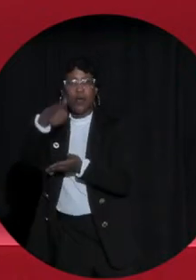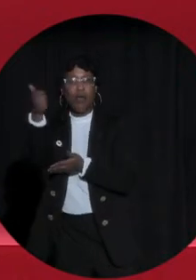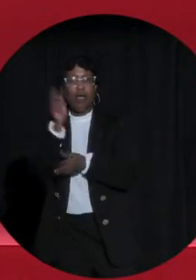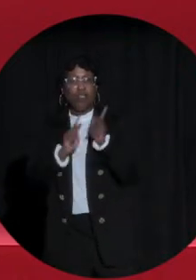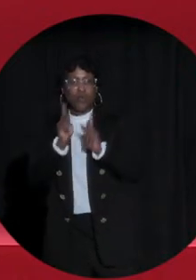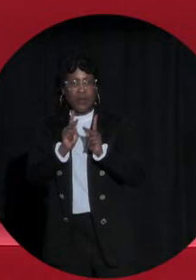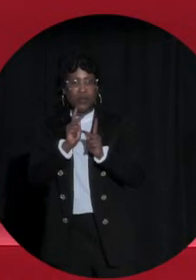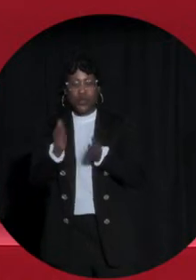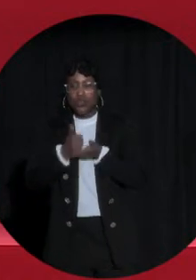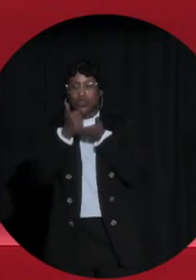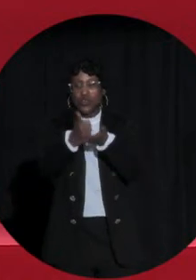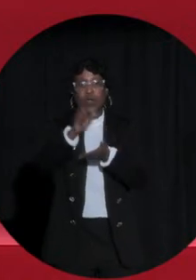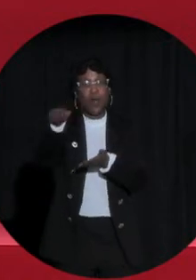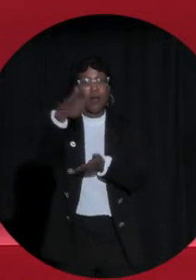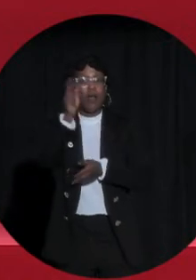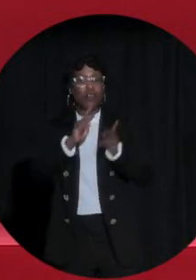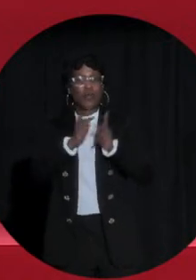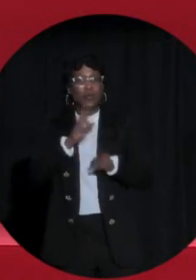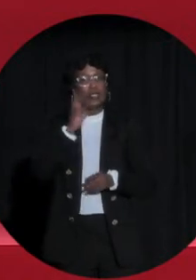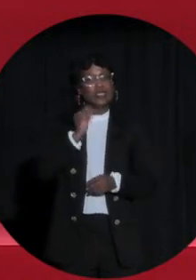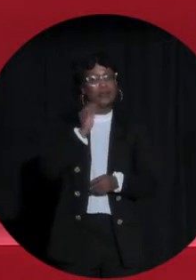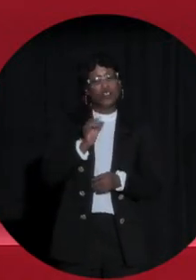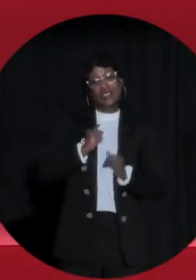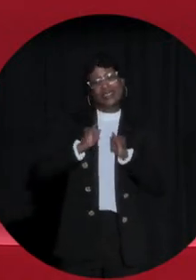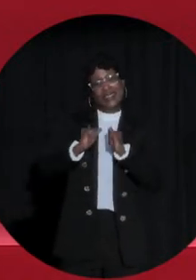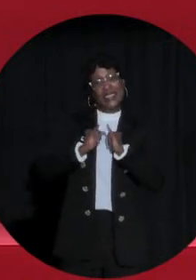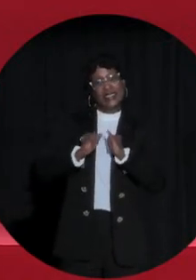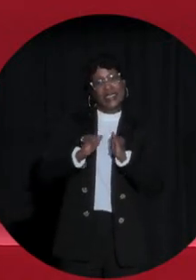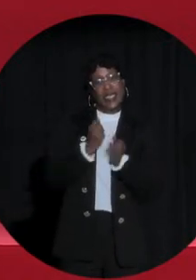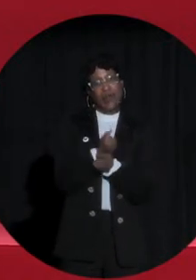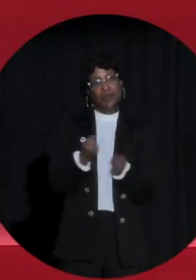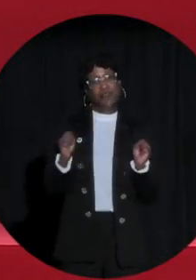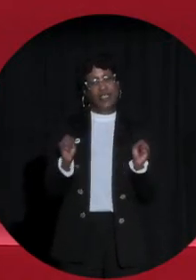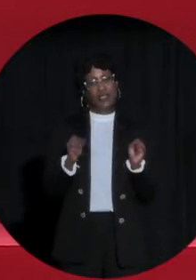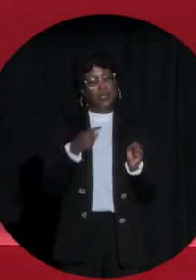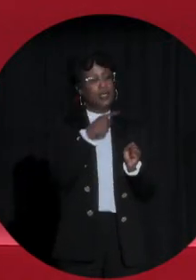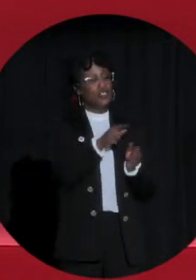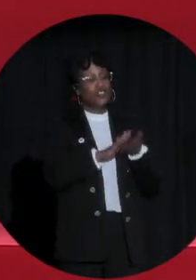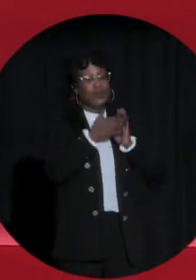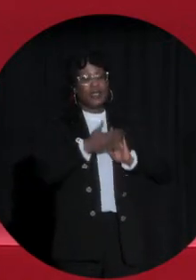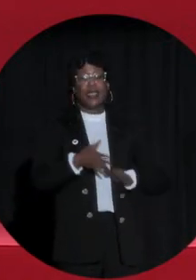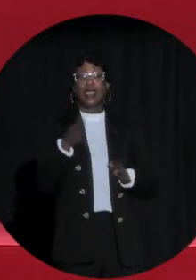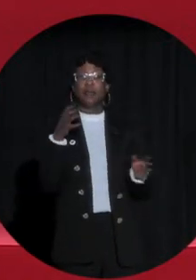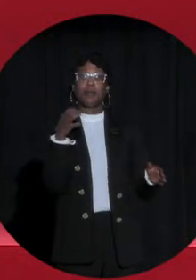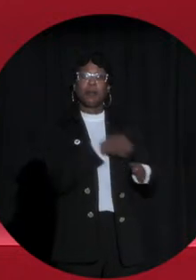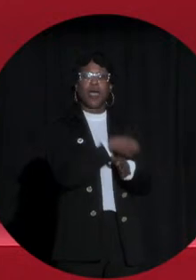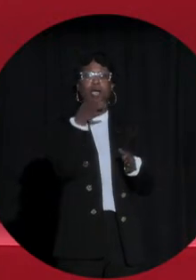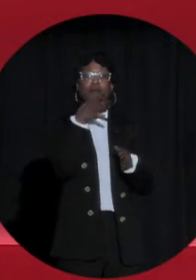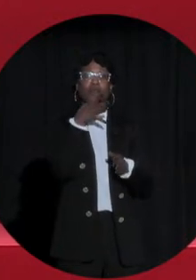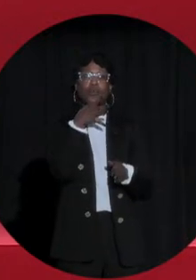freedom with her. And she became one of the most powerful people this world has ever known.